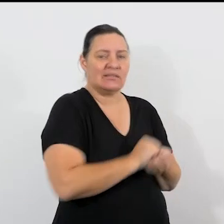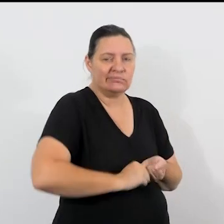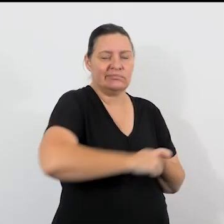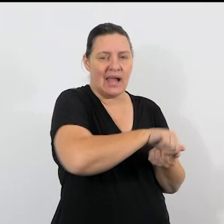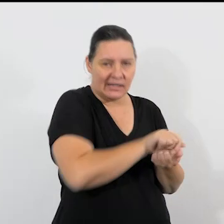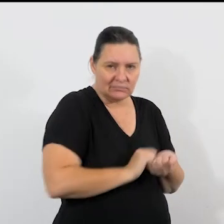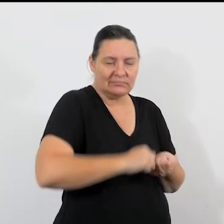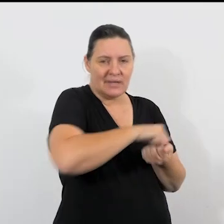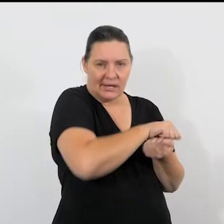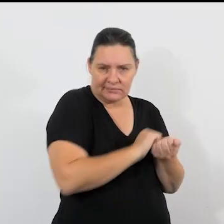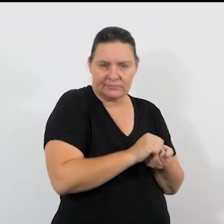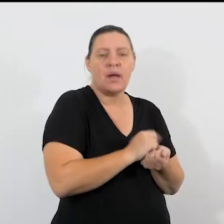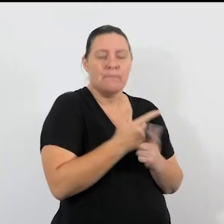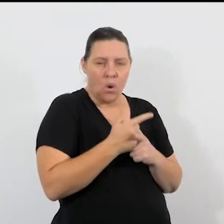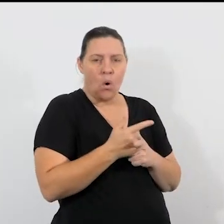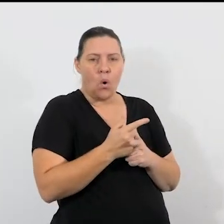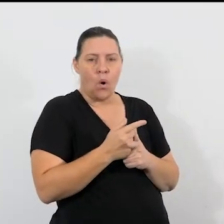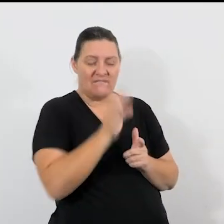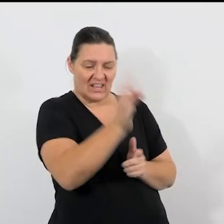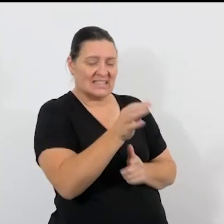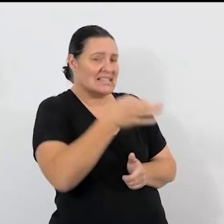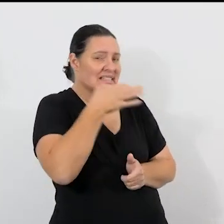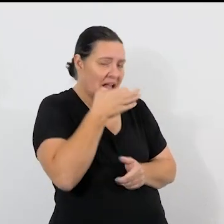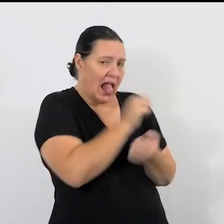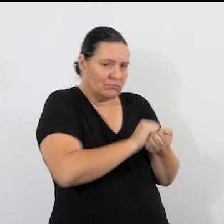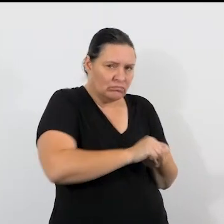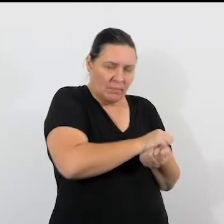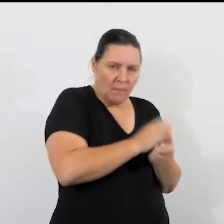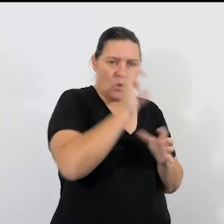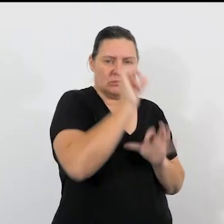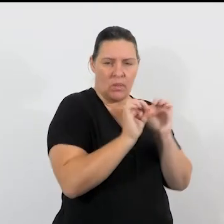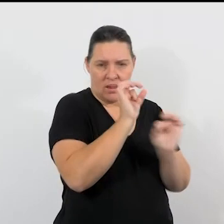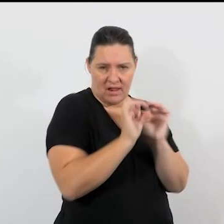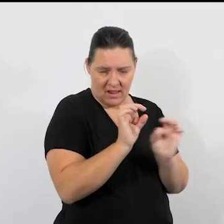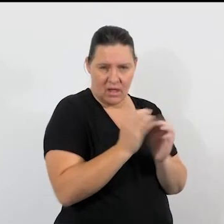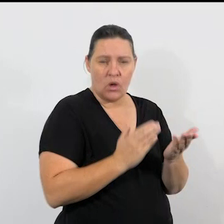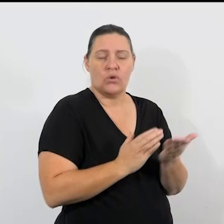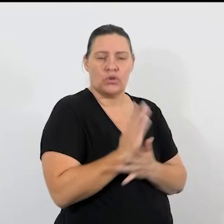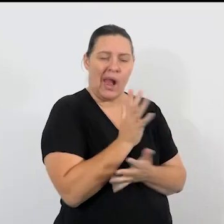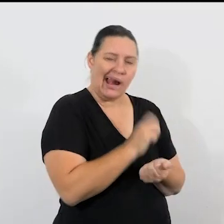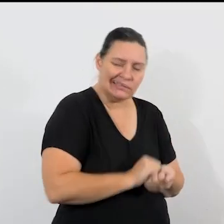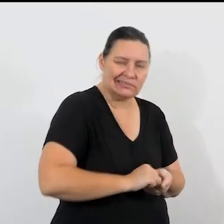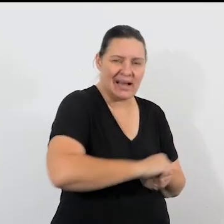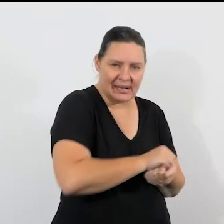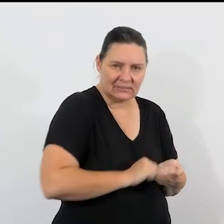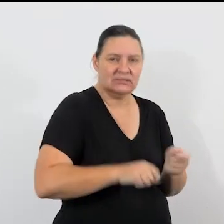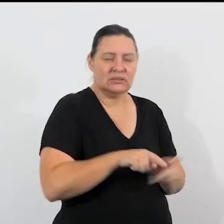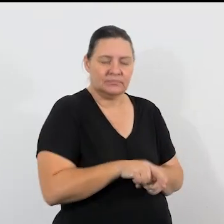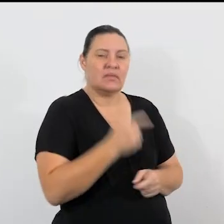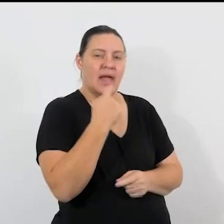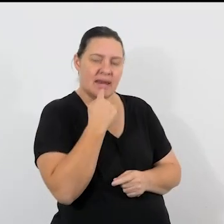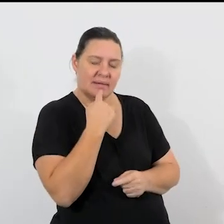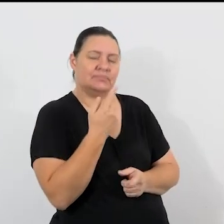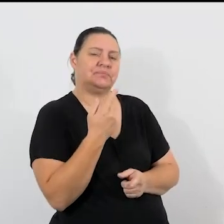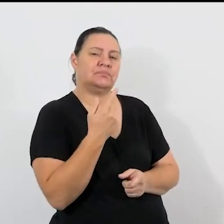food particles into small pieces in the mouth. So this is done through biting and